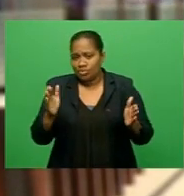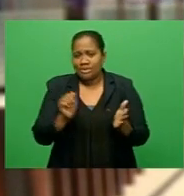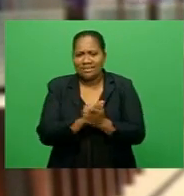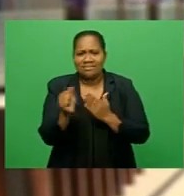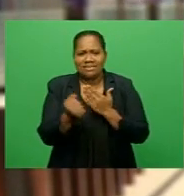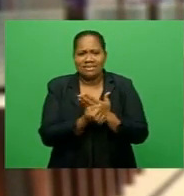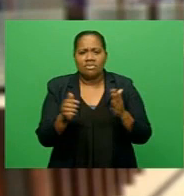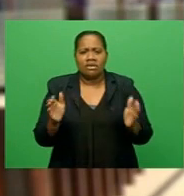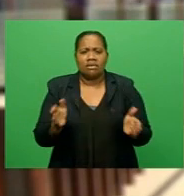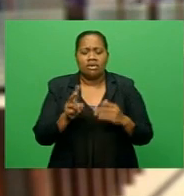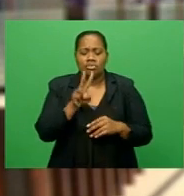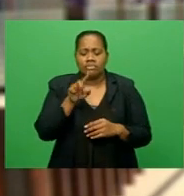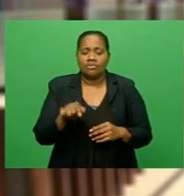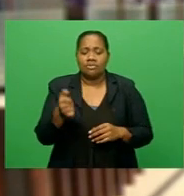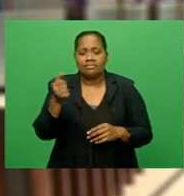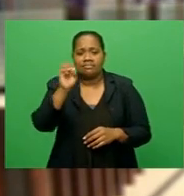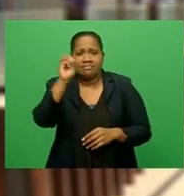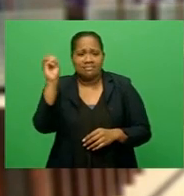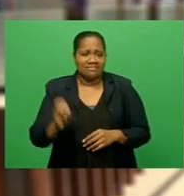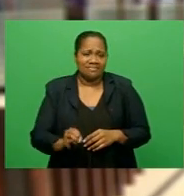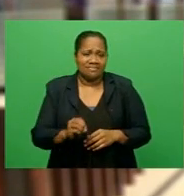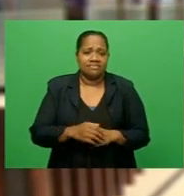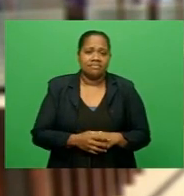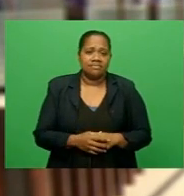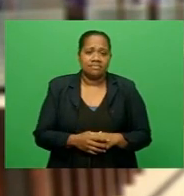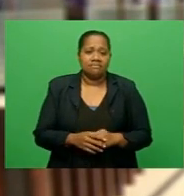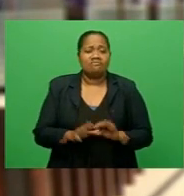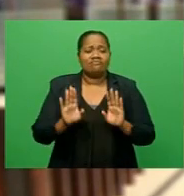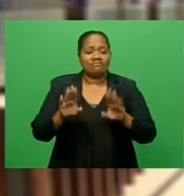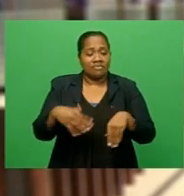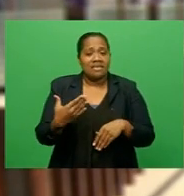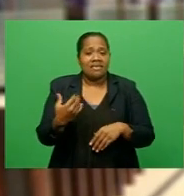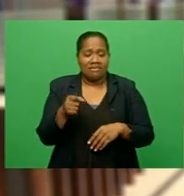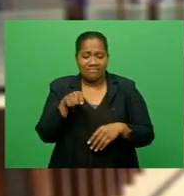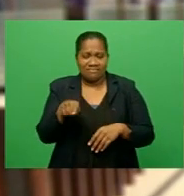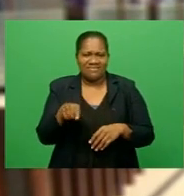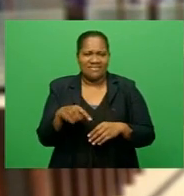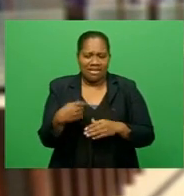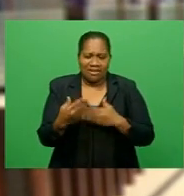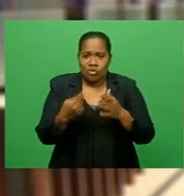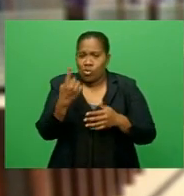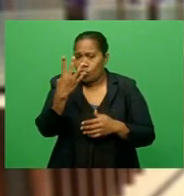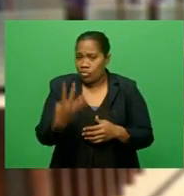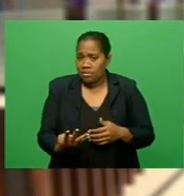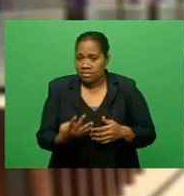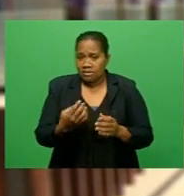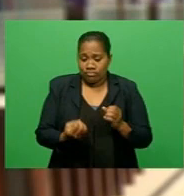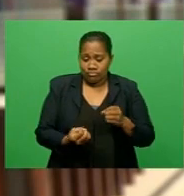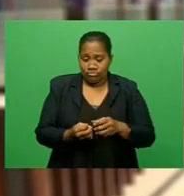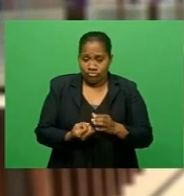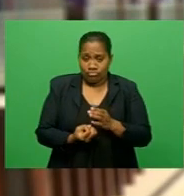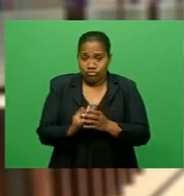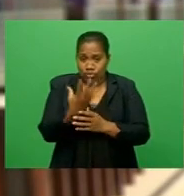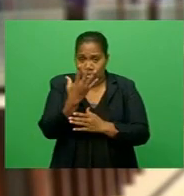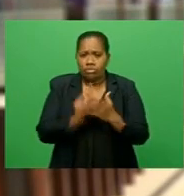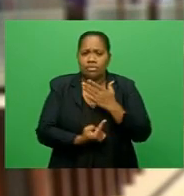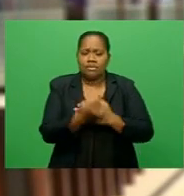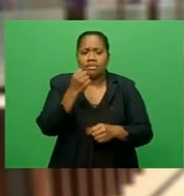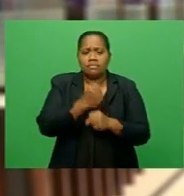of 2.6%. Despite the brisk pace of quarterly growth, GDP still